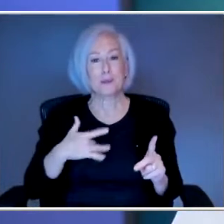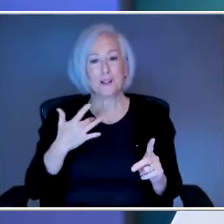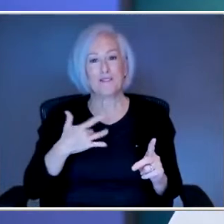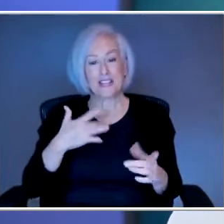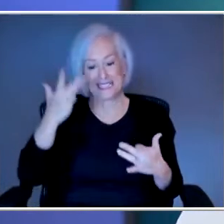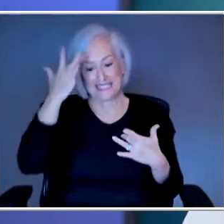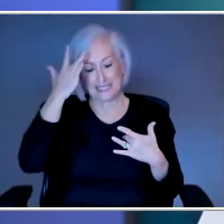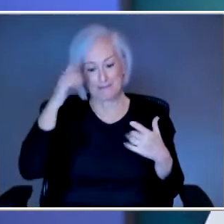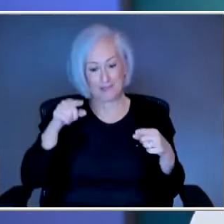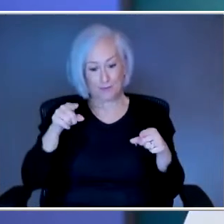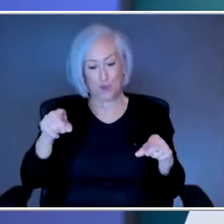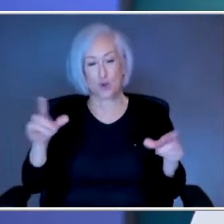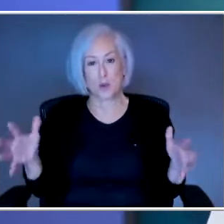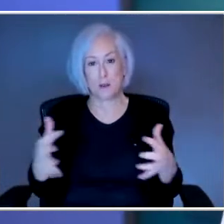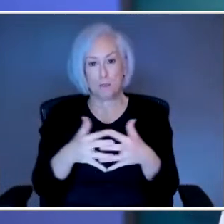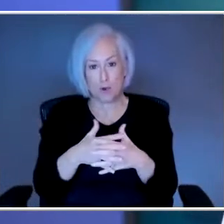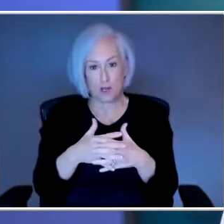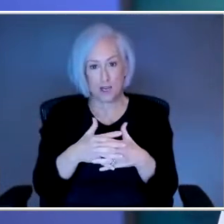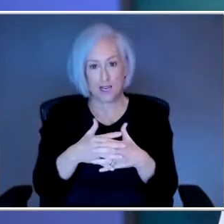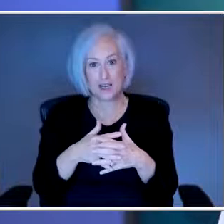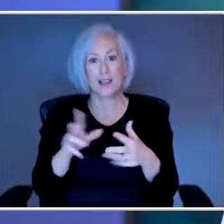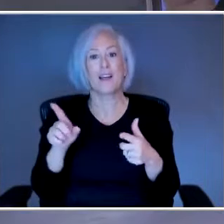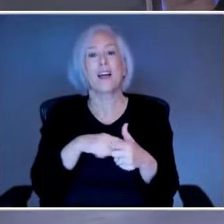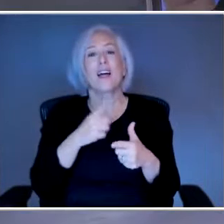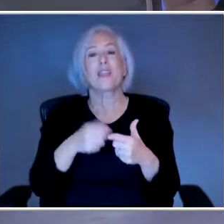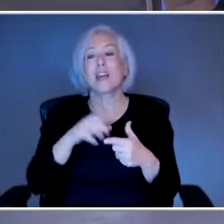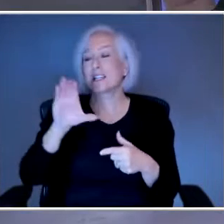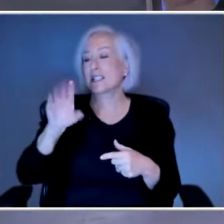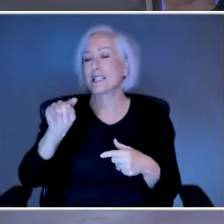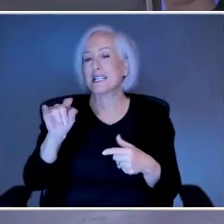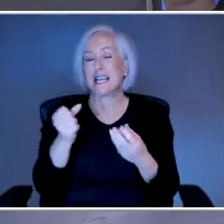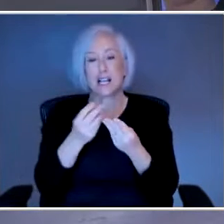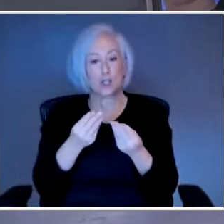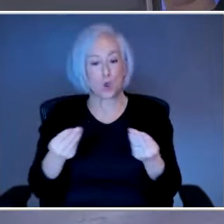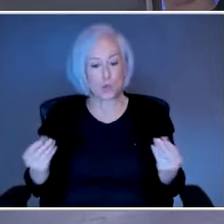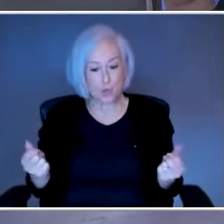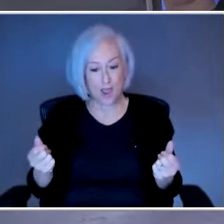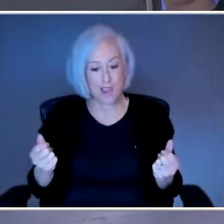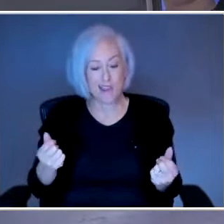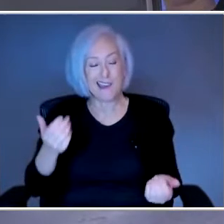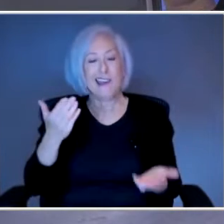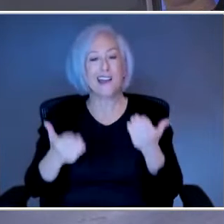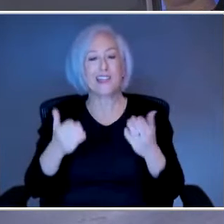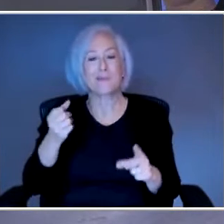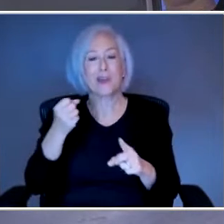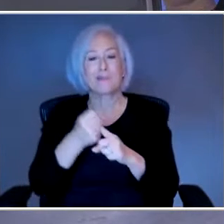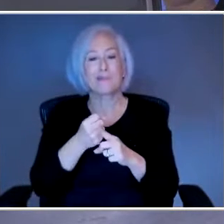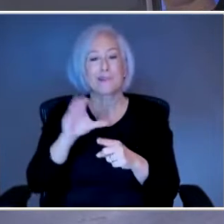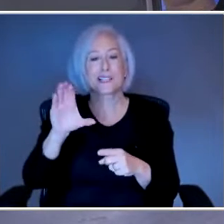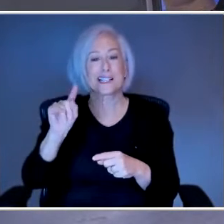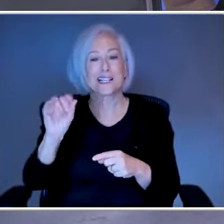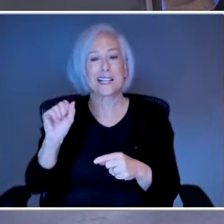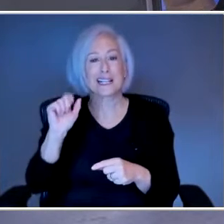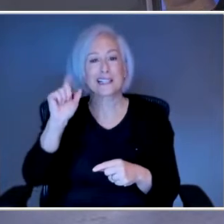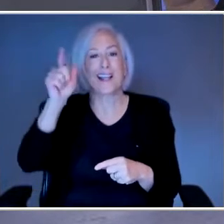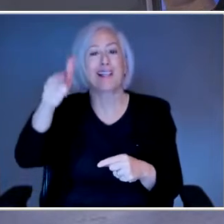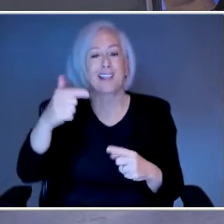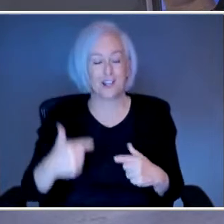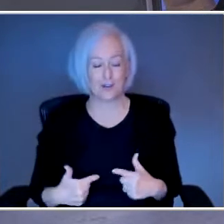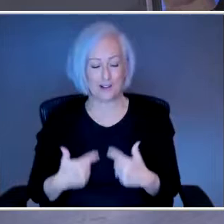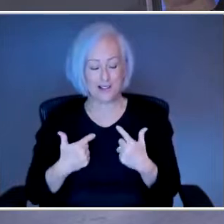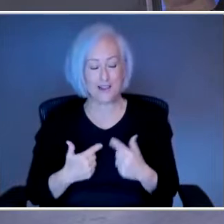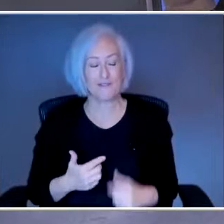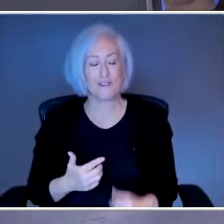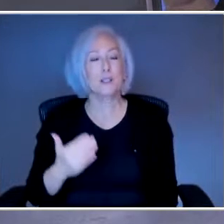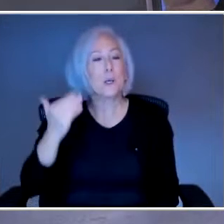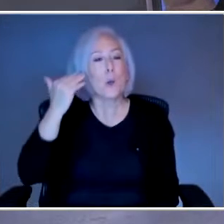likely to have carpal tunnel later in life as well. And then they have to come find you, seek you out. Exactly. So we know recovery can be complicated in all sorts of ways.